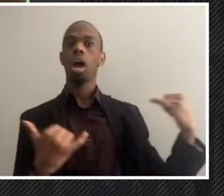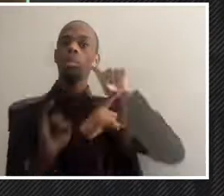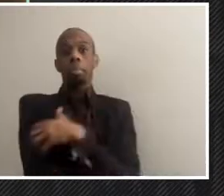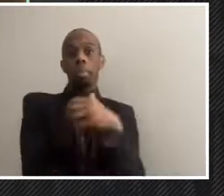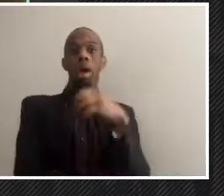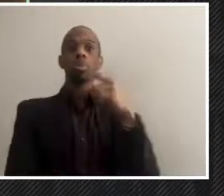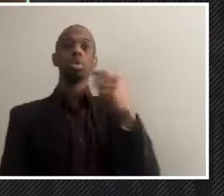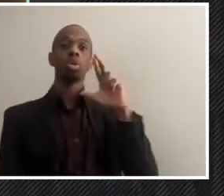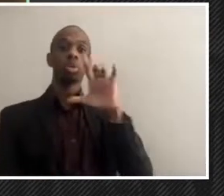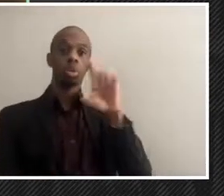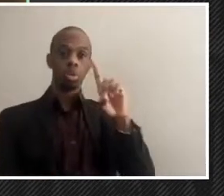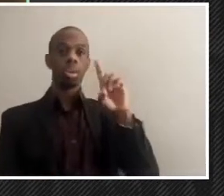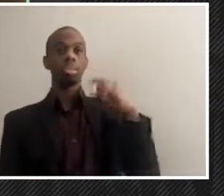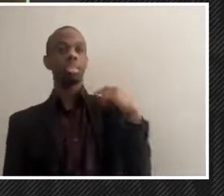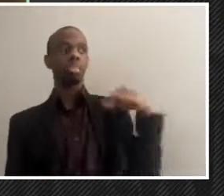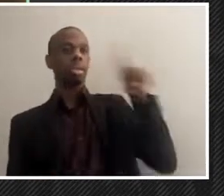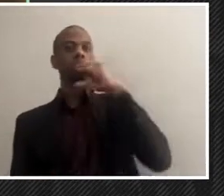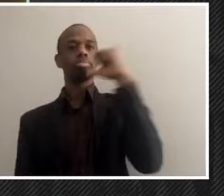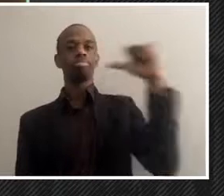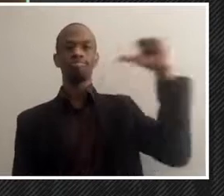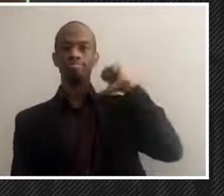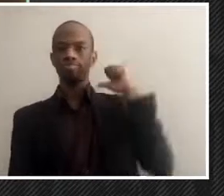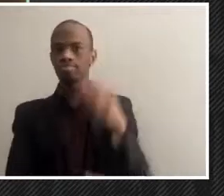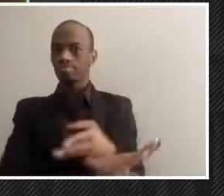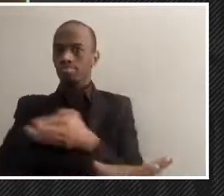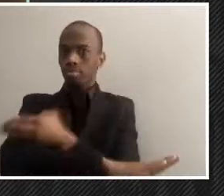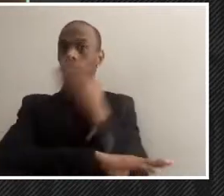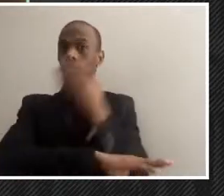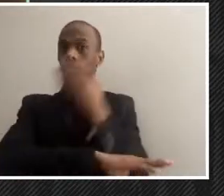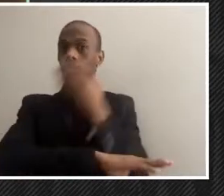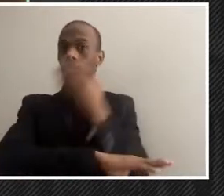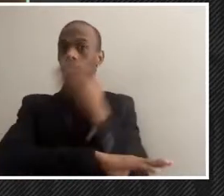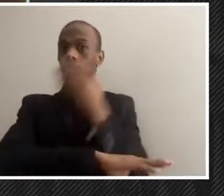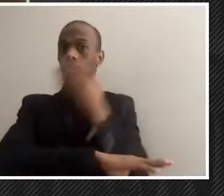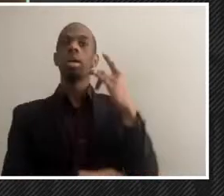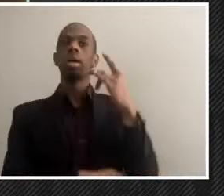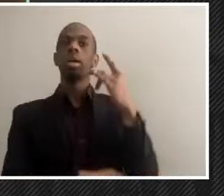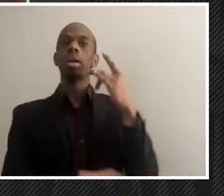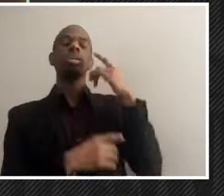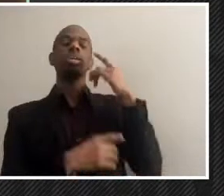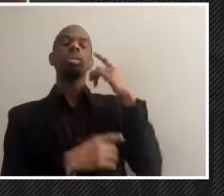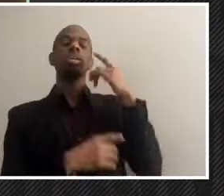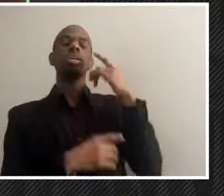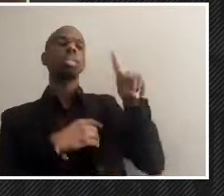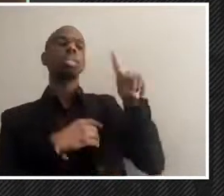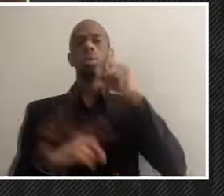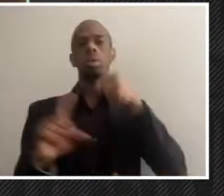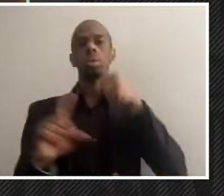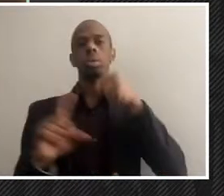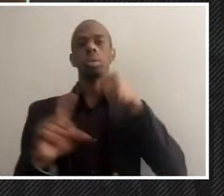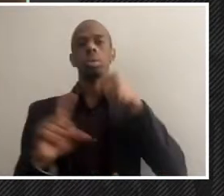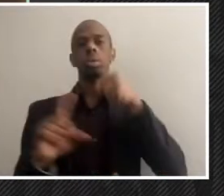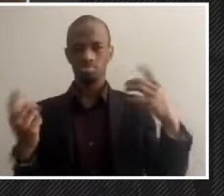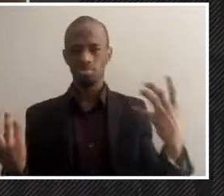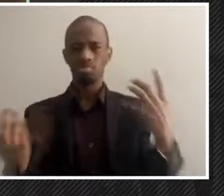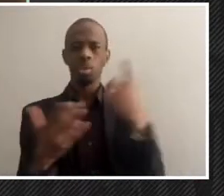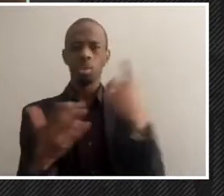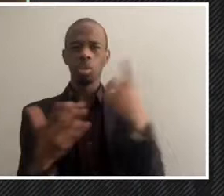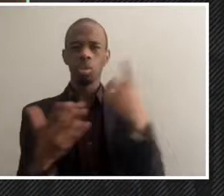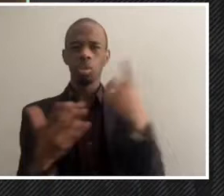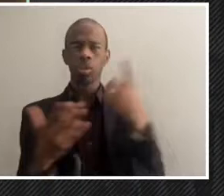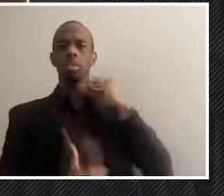because they feel like it will impact their bottom line. What we're going through in Texas with power outages all over the